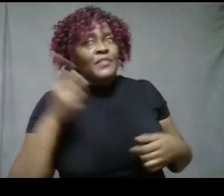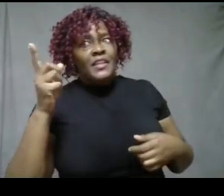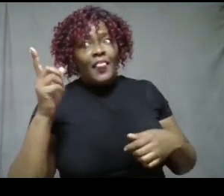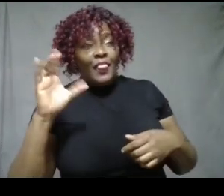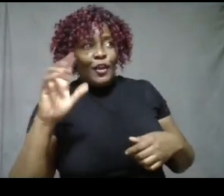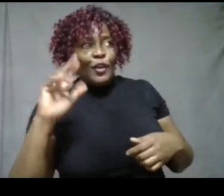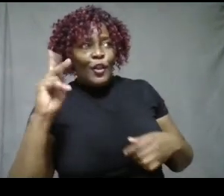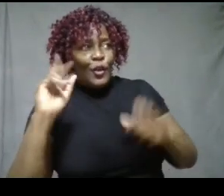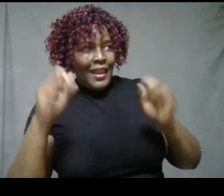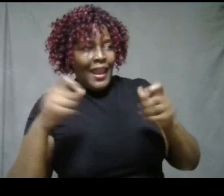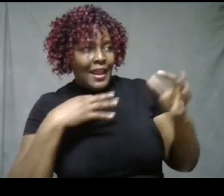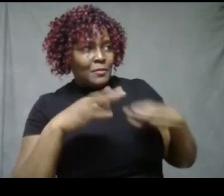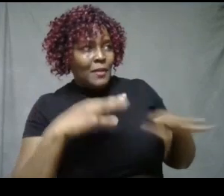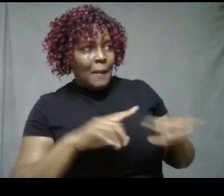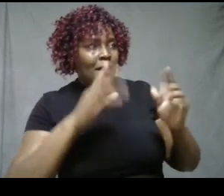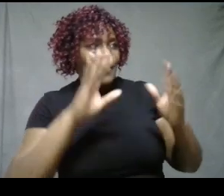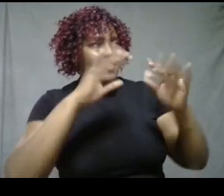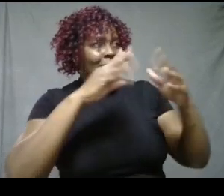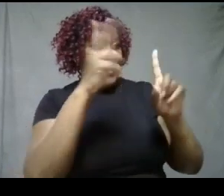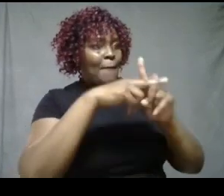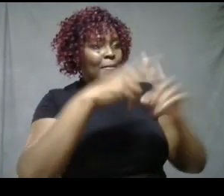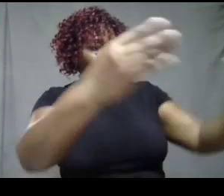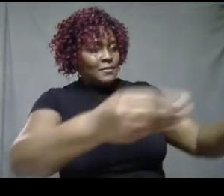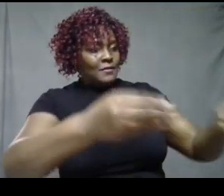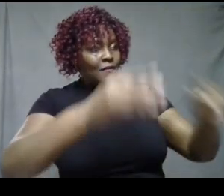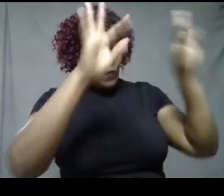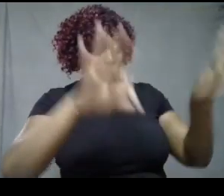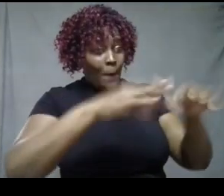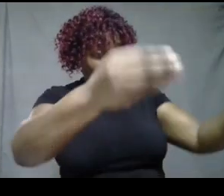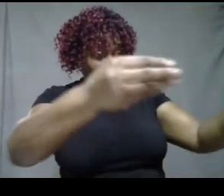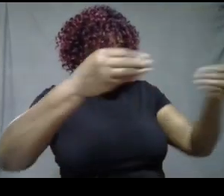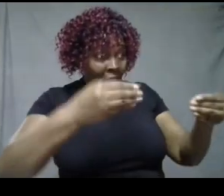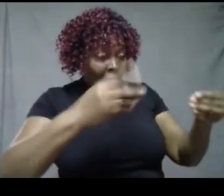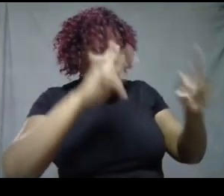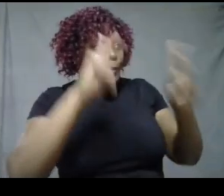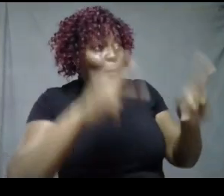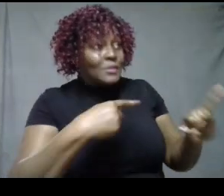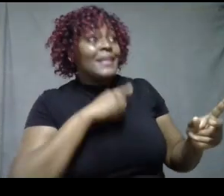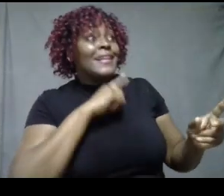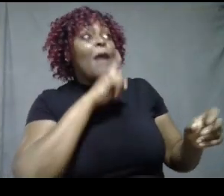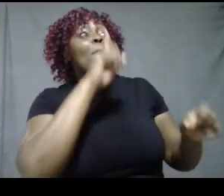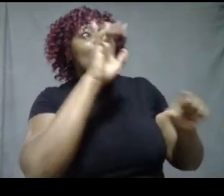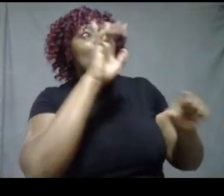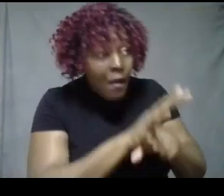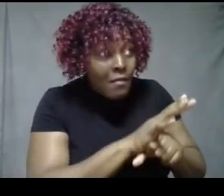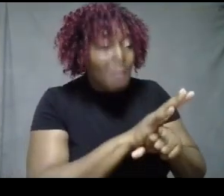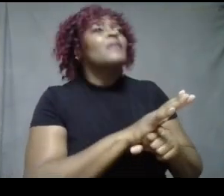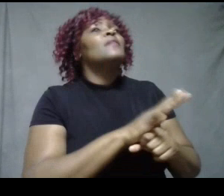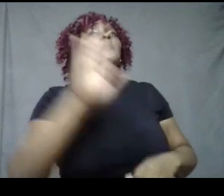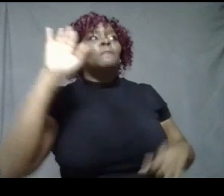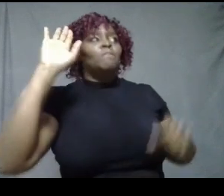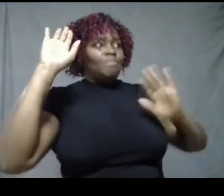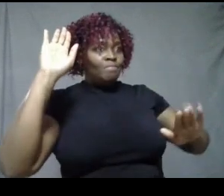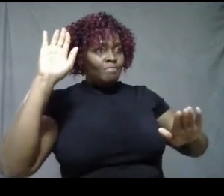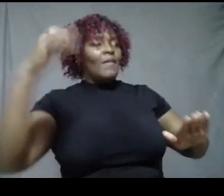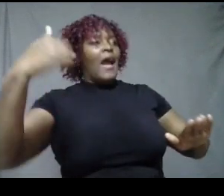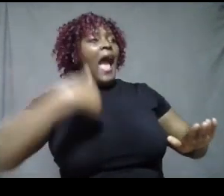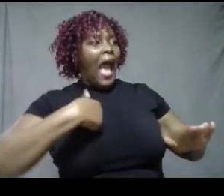when she gets the applications, if someone puts under oath, this is where I live, this is I'm qualified, provides the address,